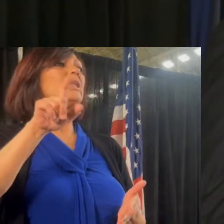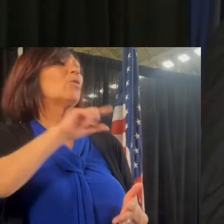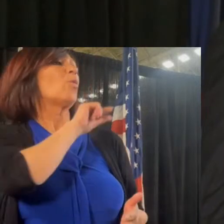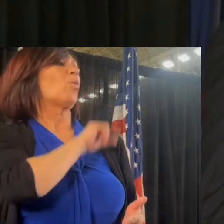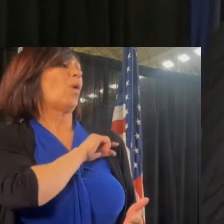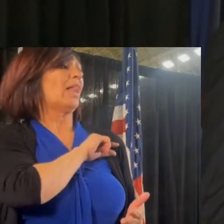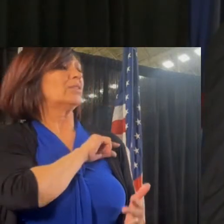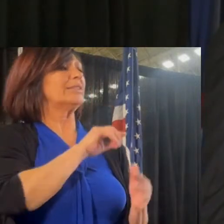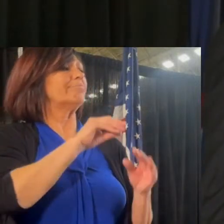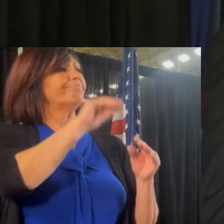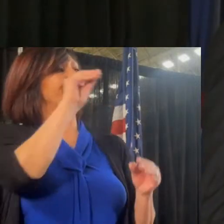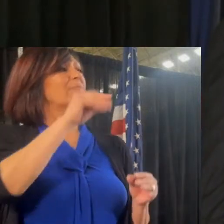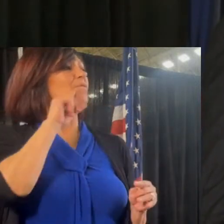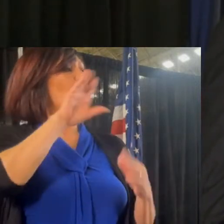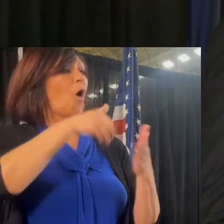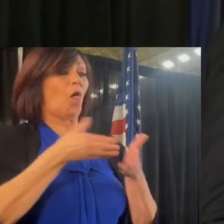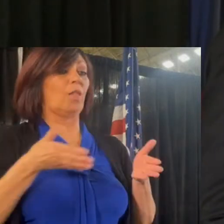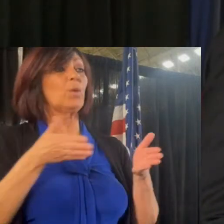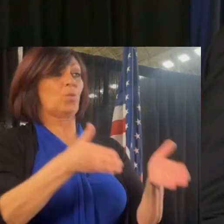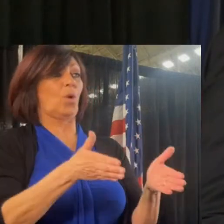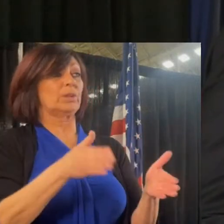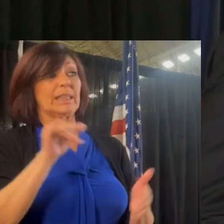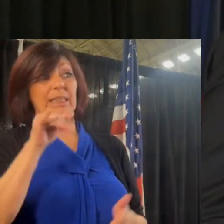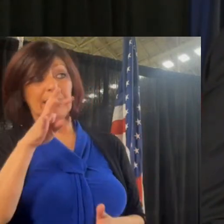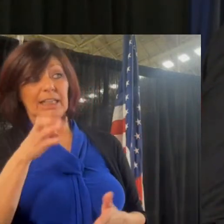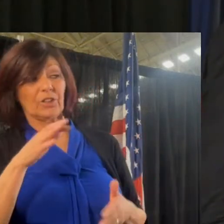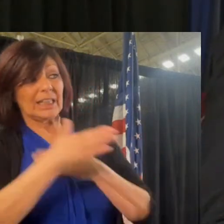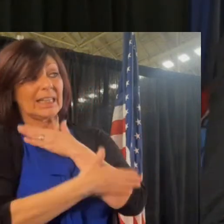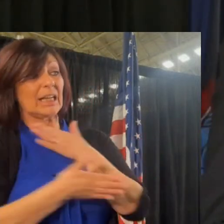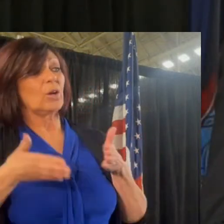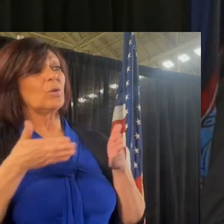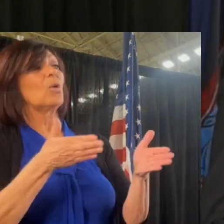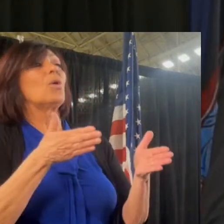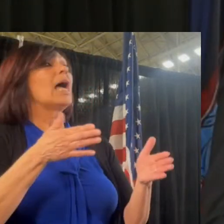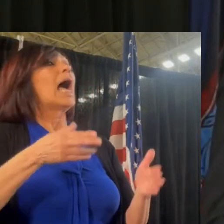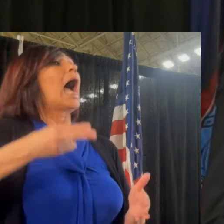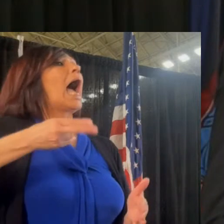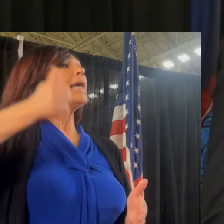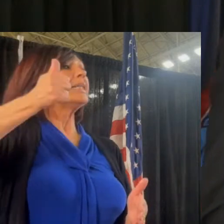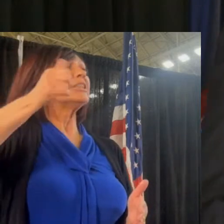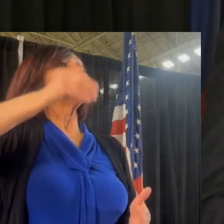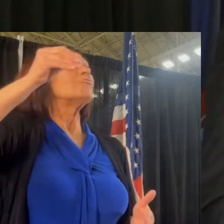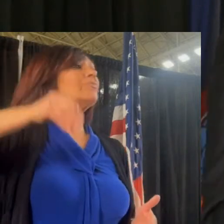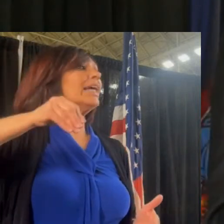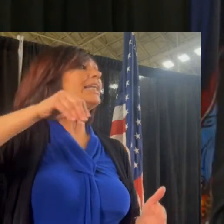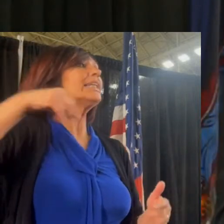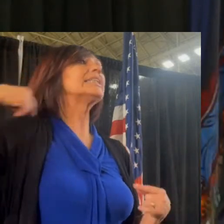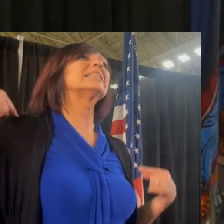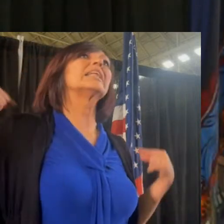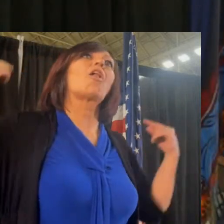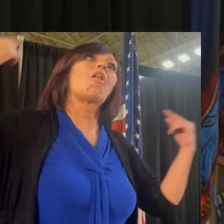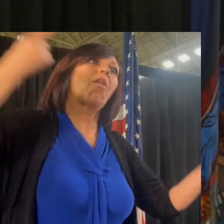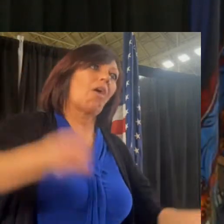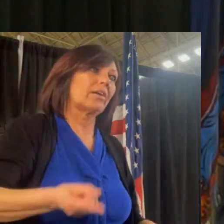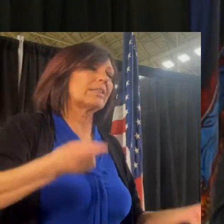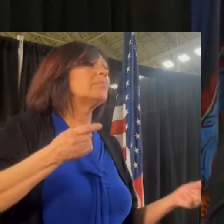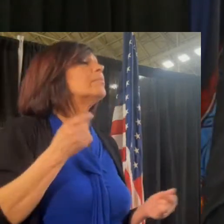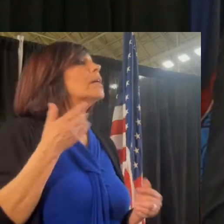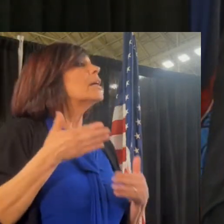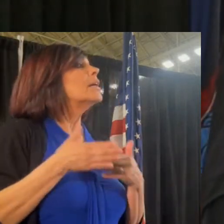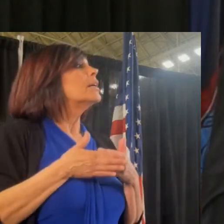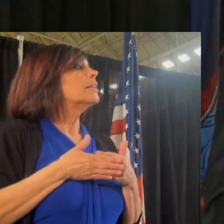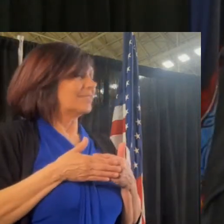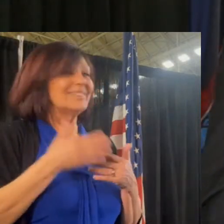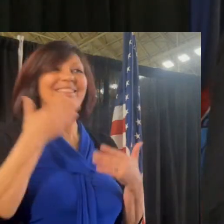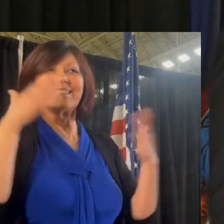ratings for all local roads. And Erie County's roads were given their highest rating in decades. After